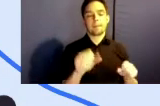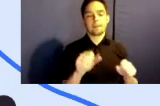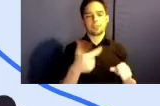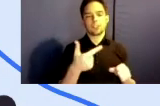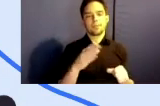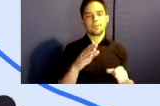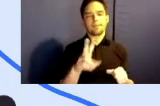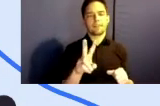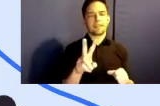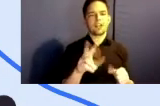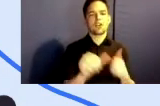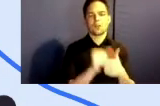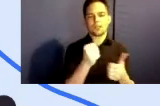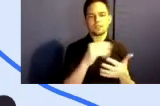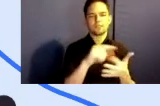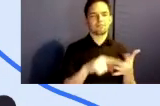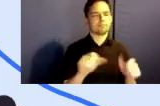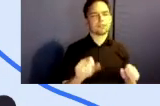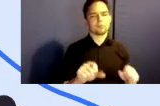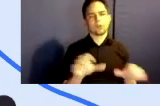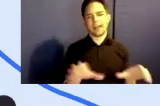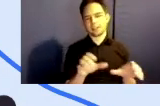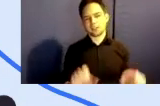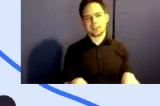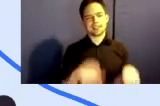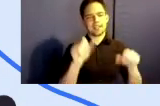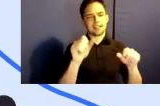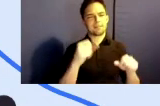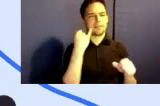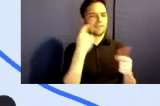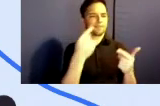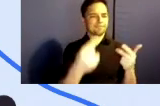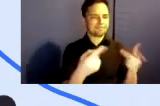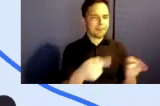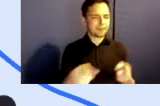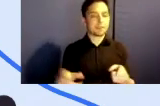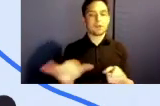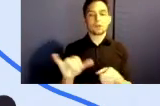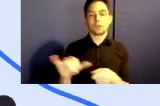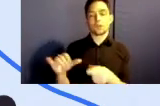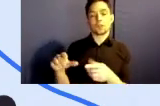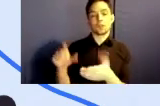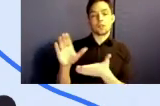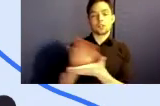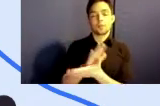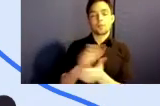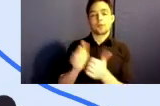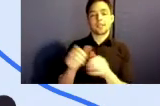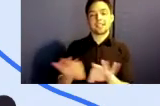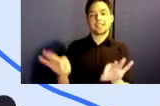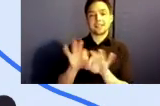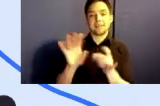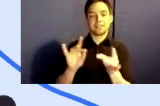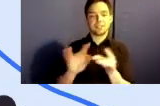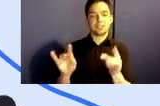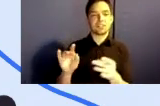and proposed actions that can be taken. And secondly, we have a document with key messages and advocacy points. Both